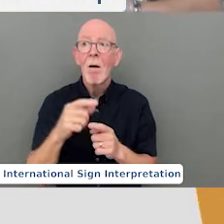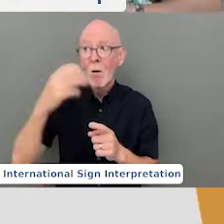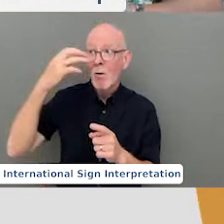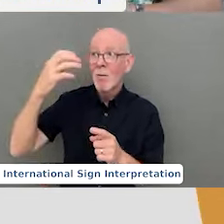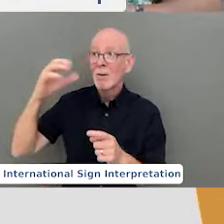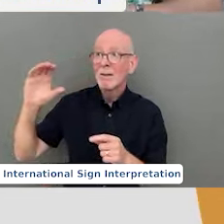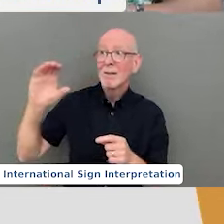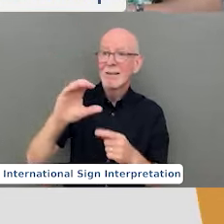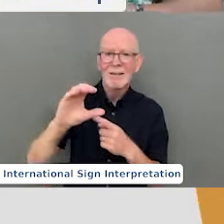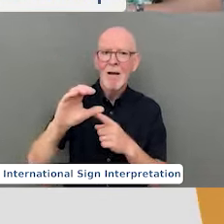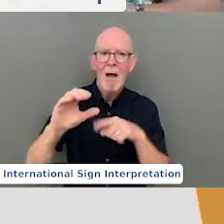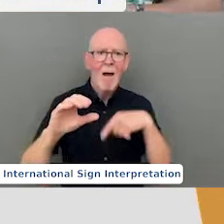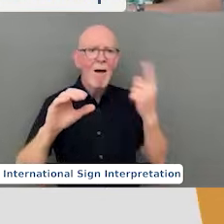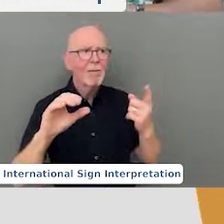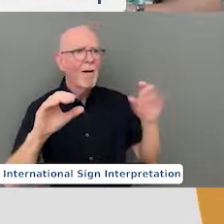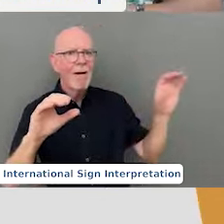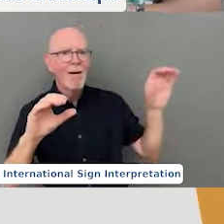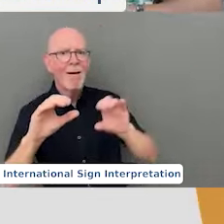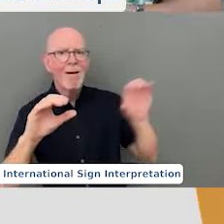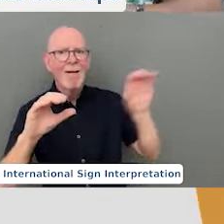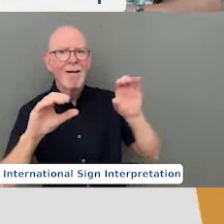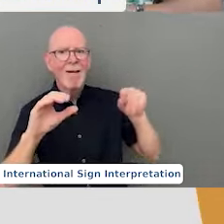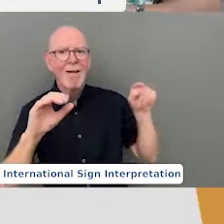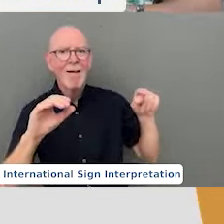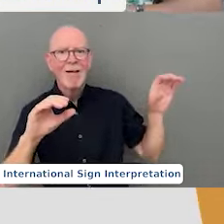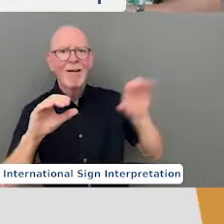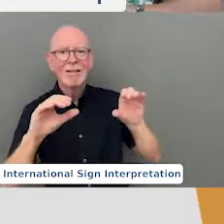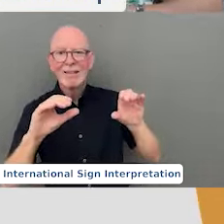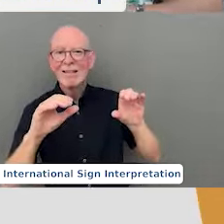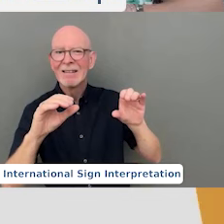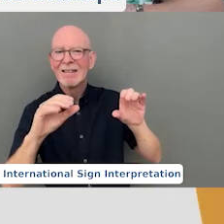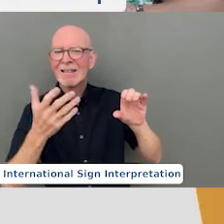have always been relying heavily on donor funded.